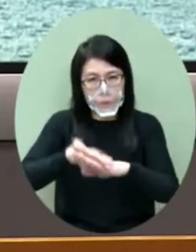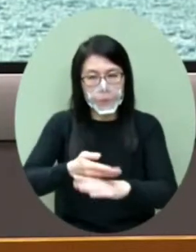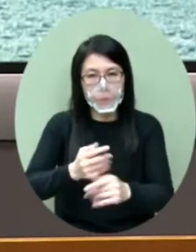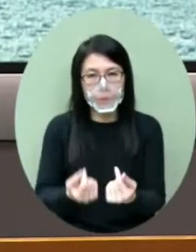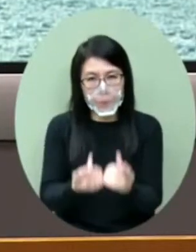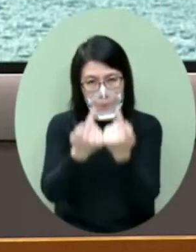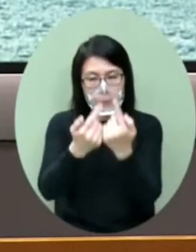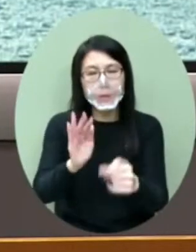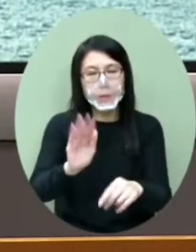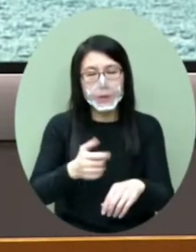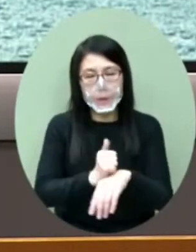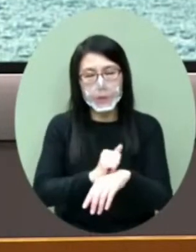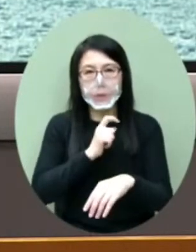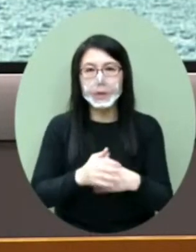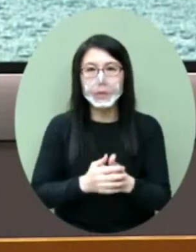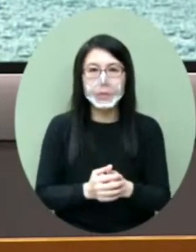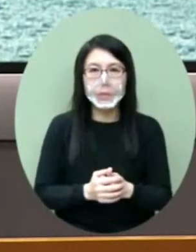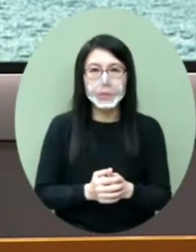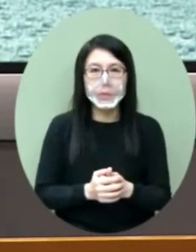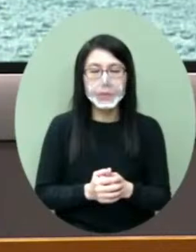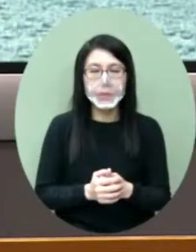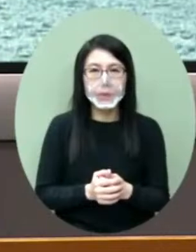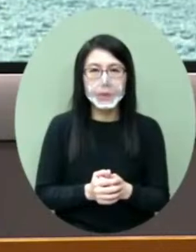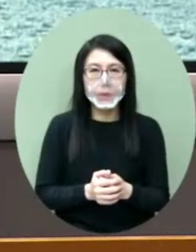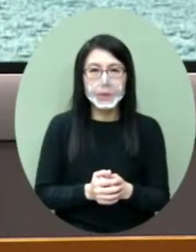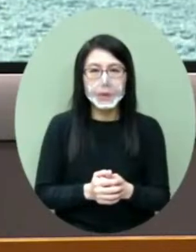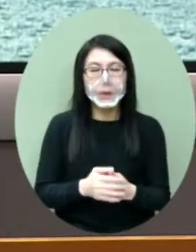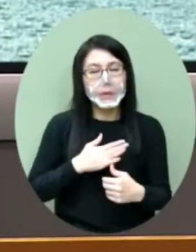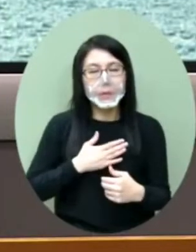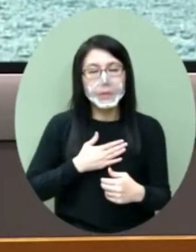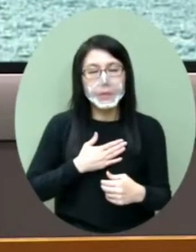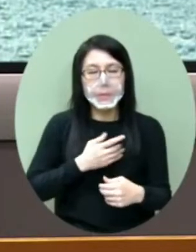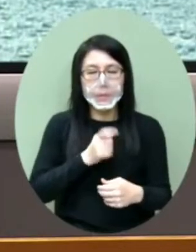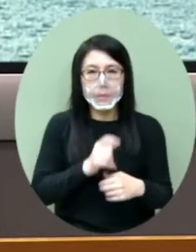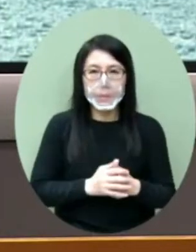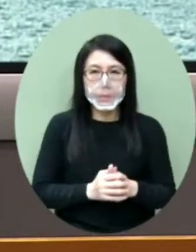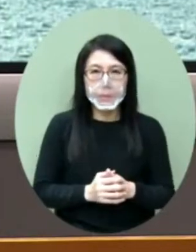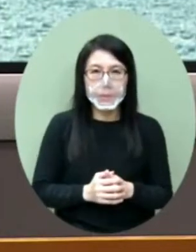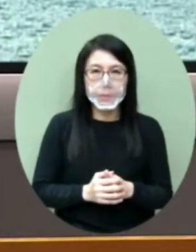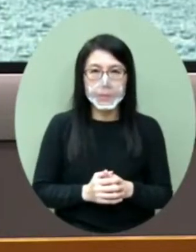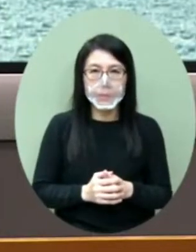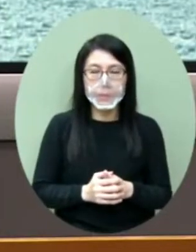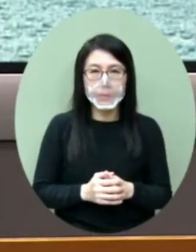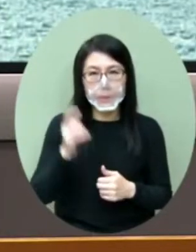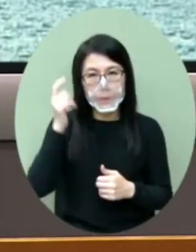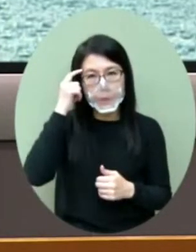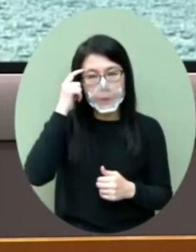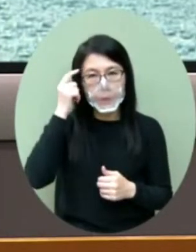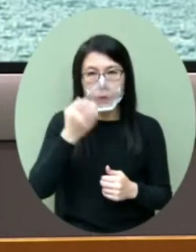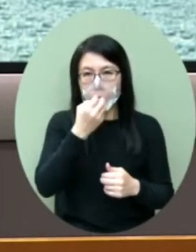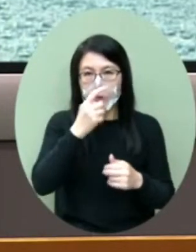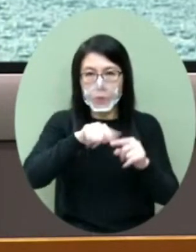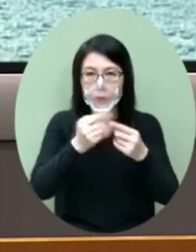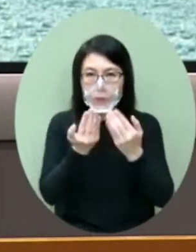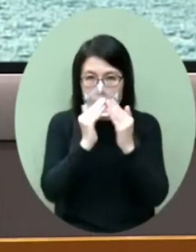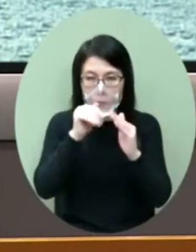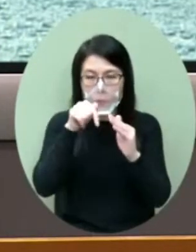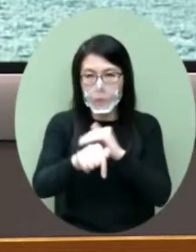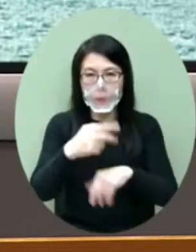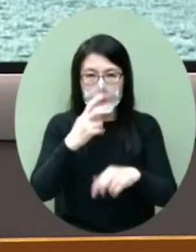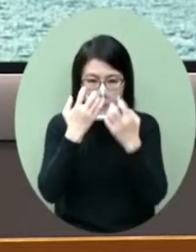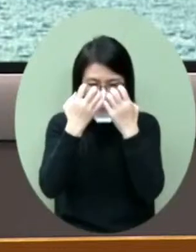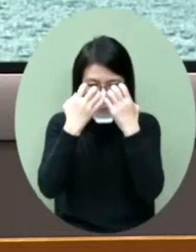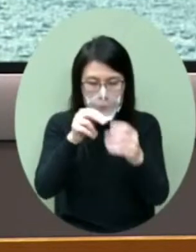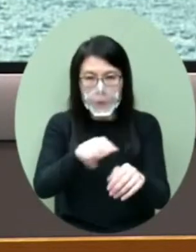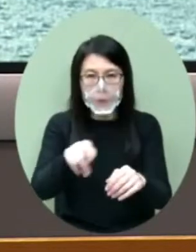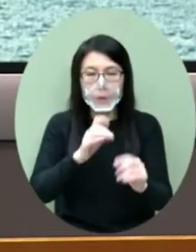about, we might risk a deterioration. This is something we are worried. I know that the Hong